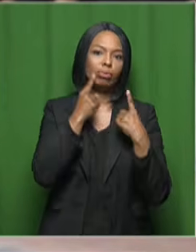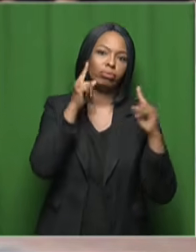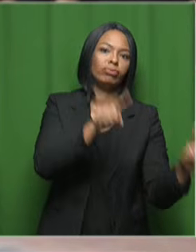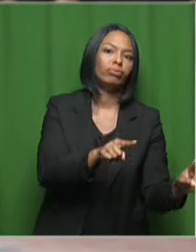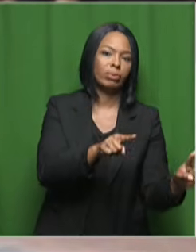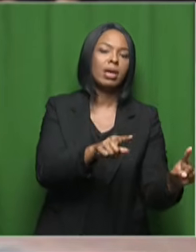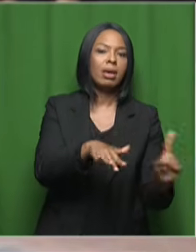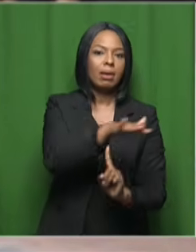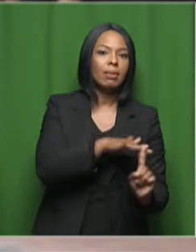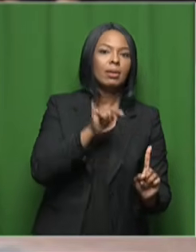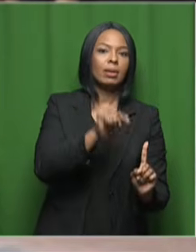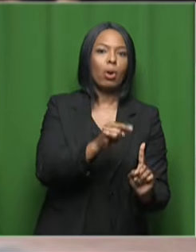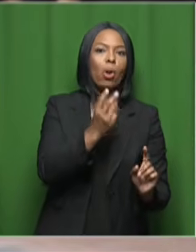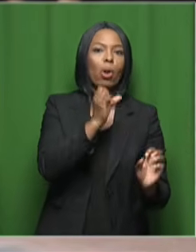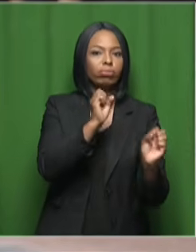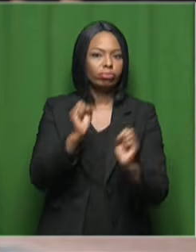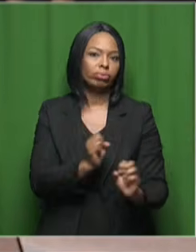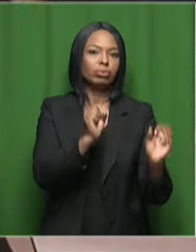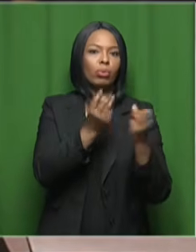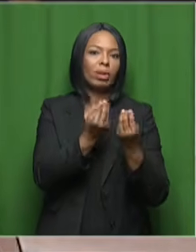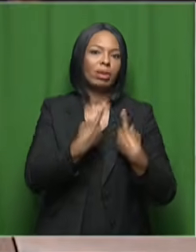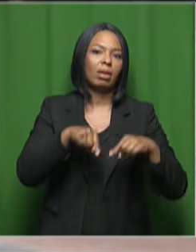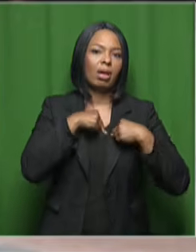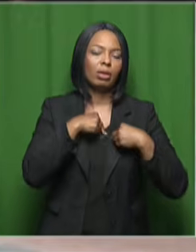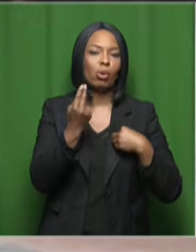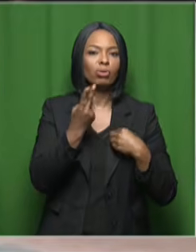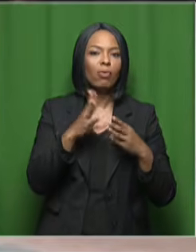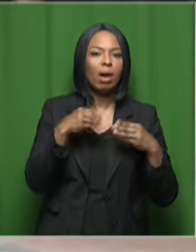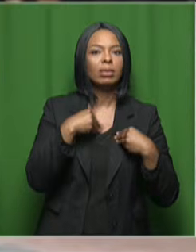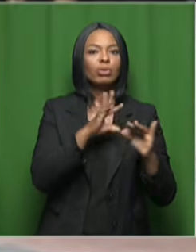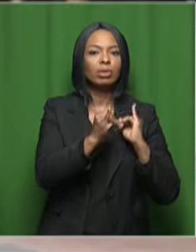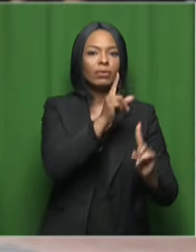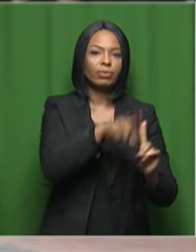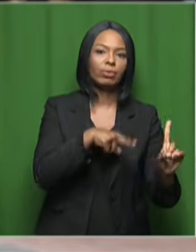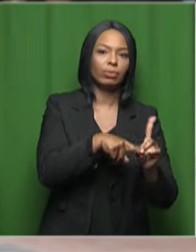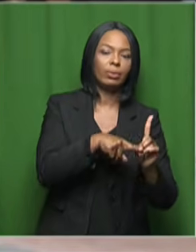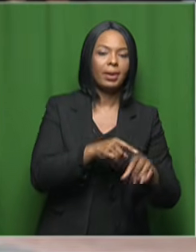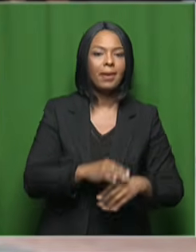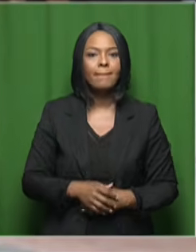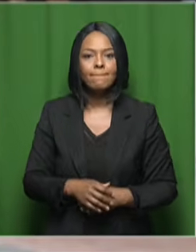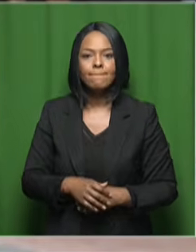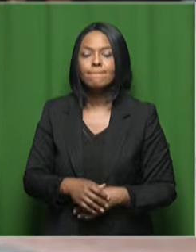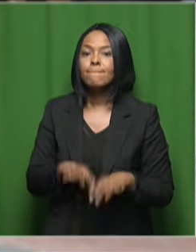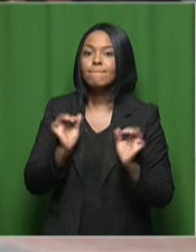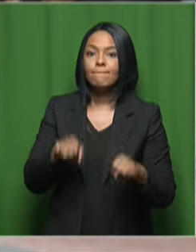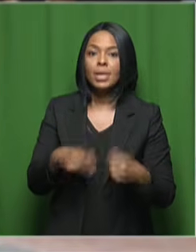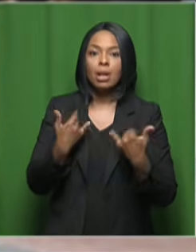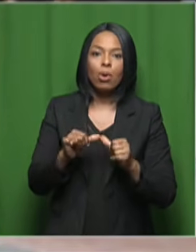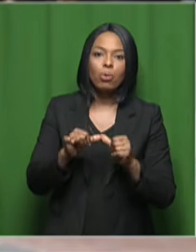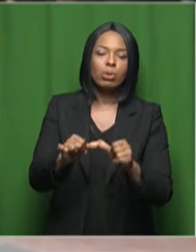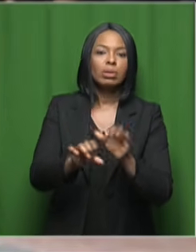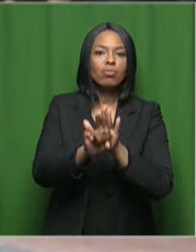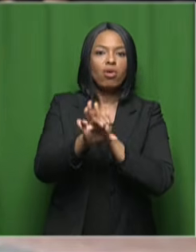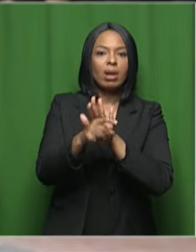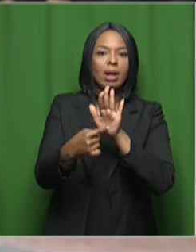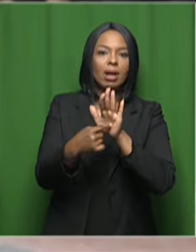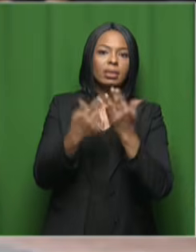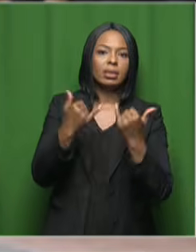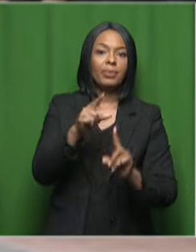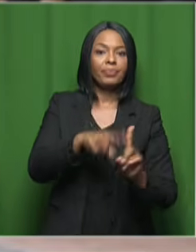also to speaking to us here on the program as well. All right, let's leave it there. We of course are going to continue broadcasting. This was our